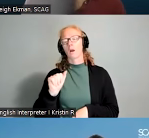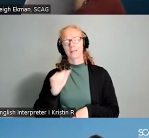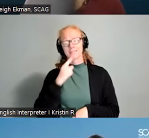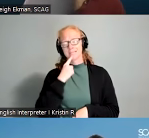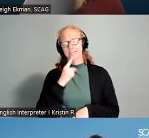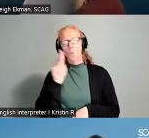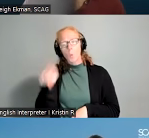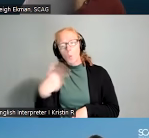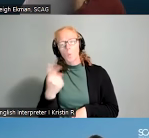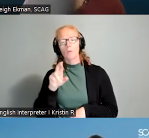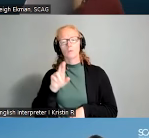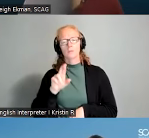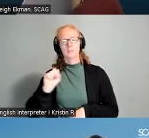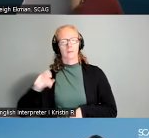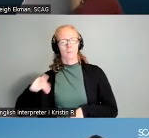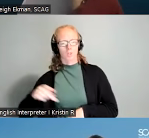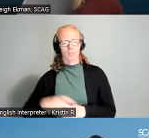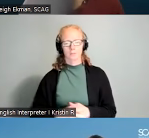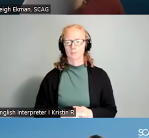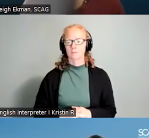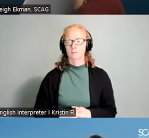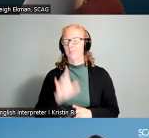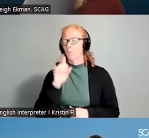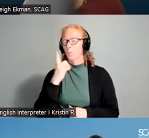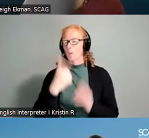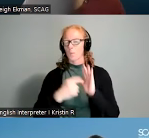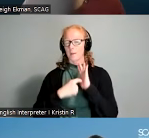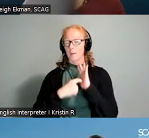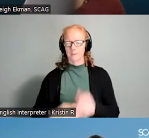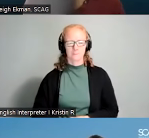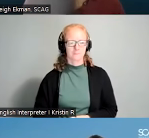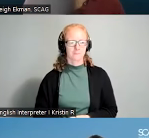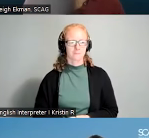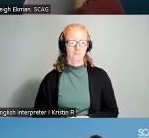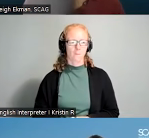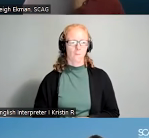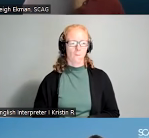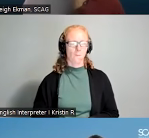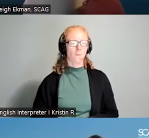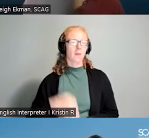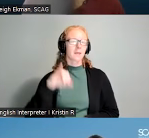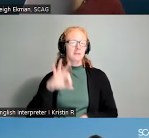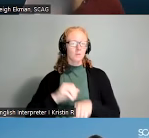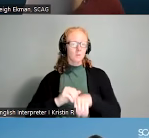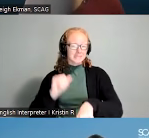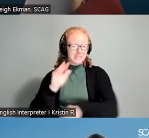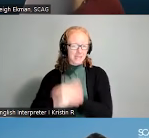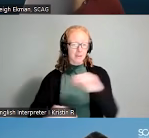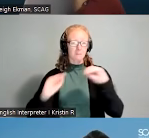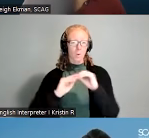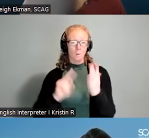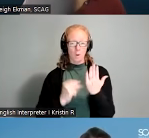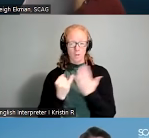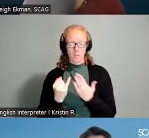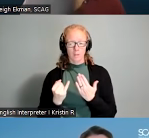projects only. So that's the only, I guess, requirement. But if you send other projects and you want to be,